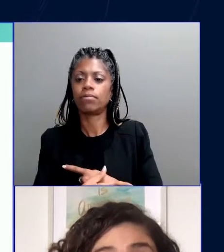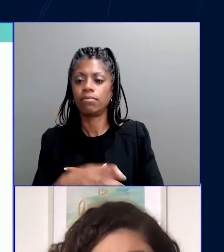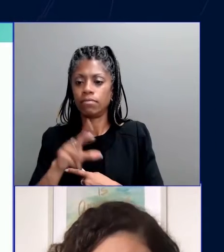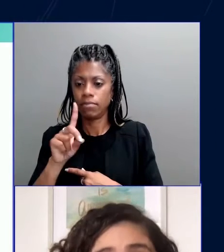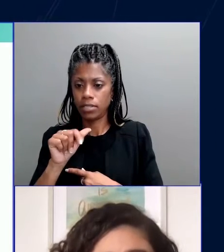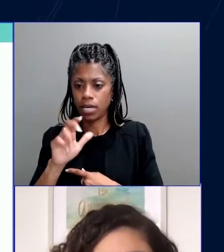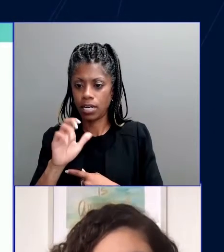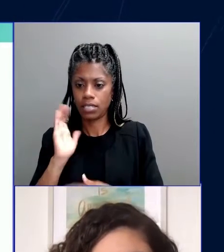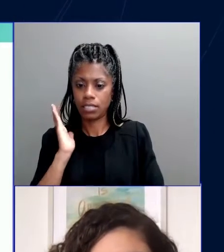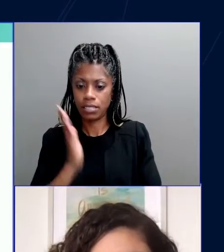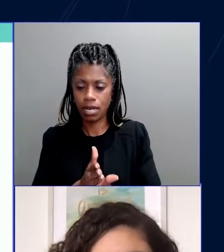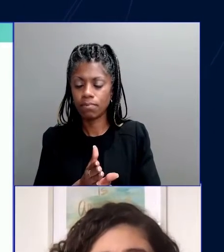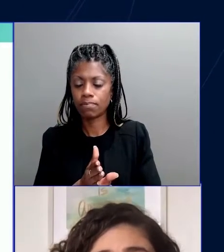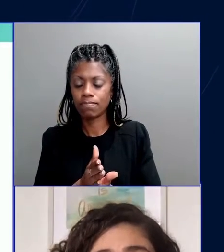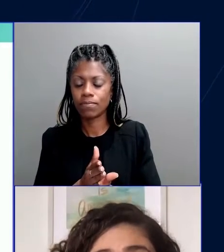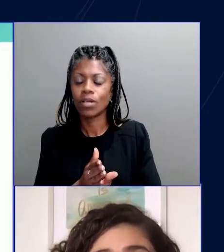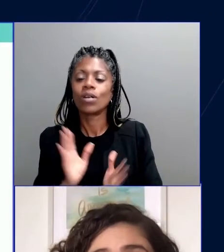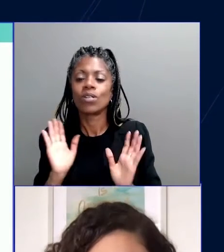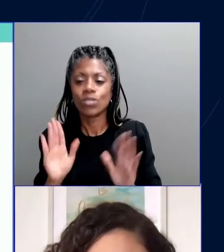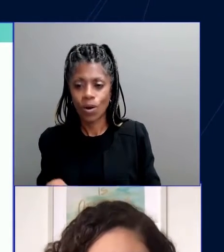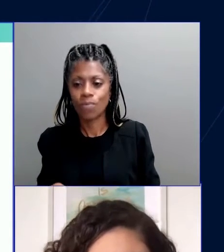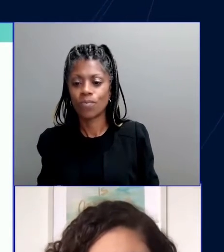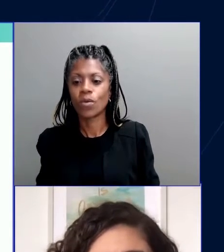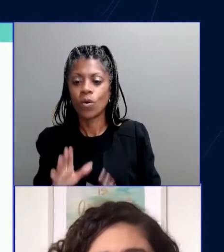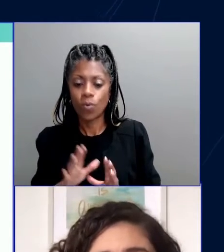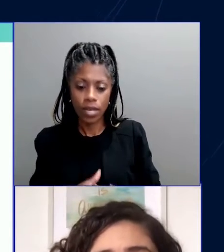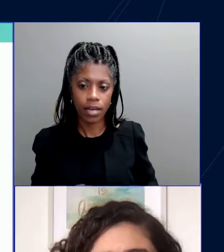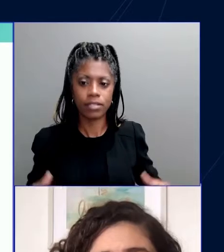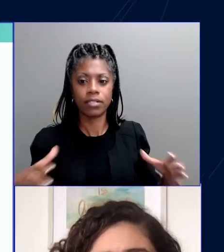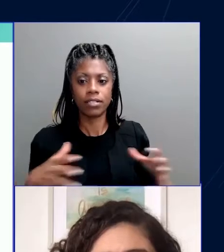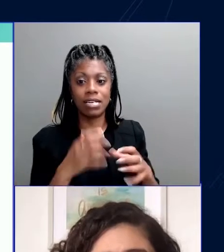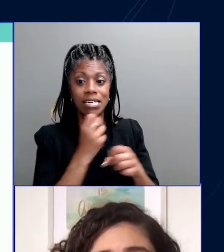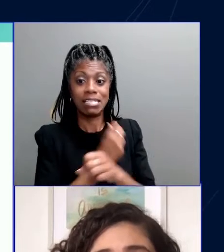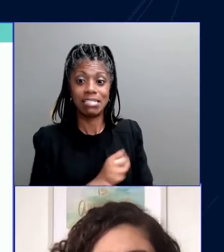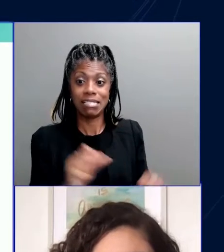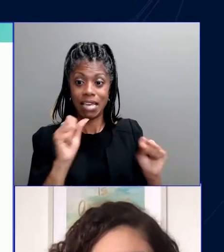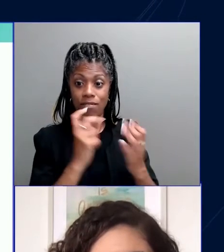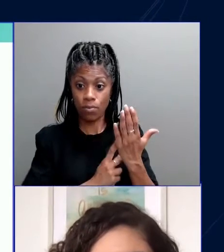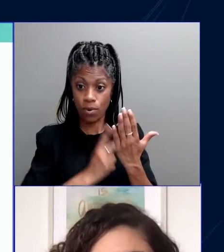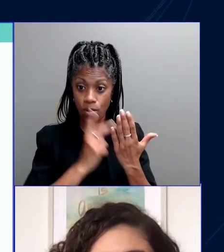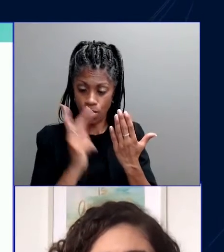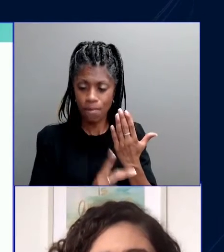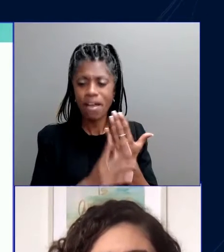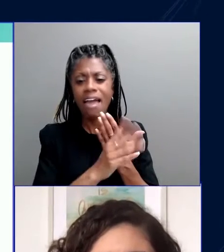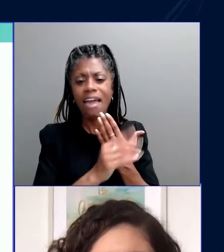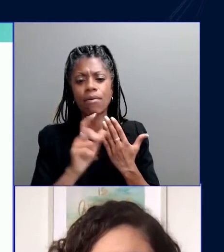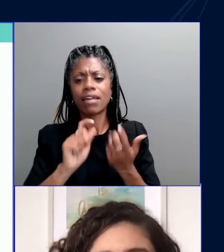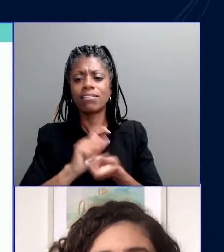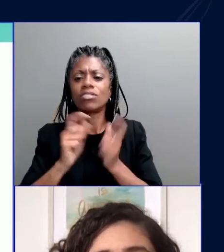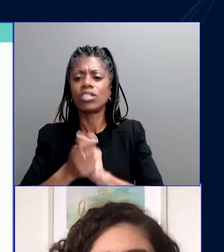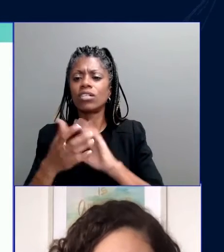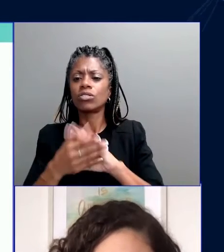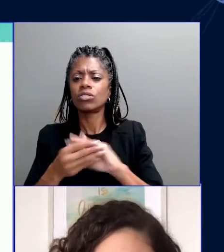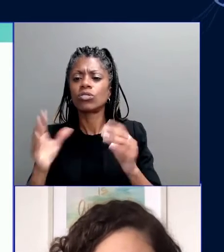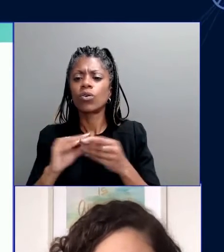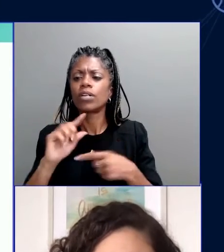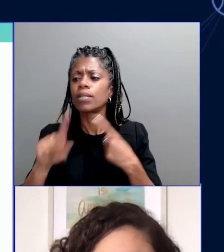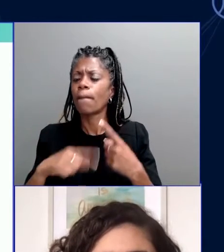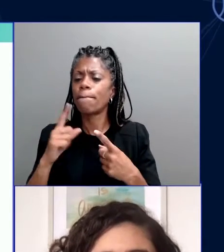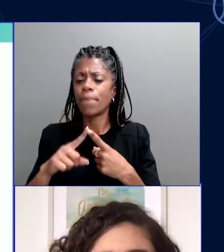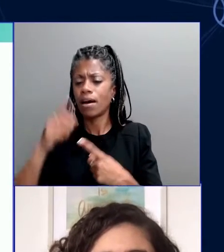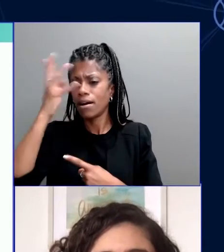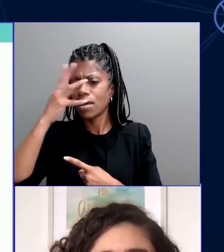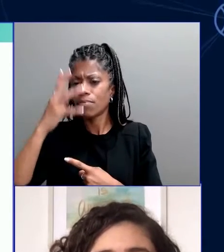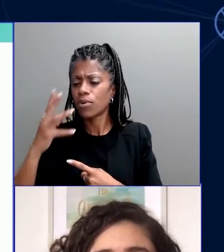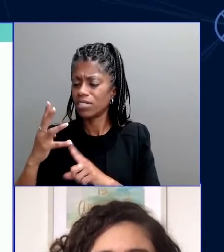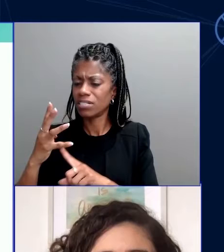we strategized. We had to both save the program and change the narrative about immigrants, who we were and what we deserved. So